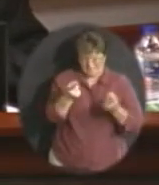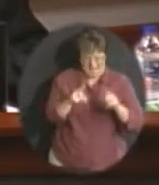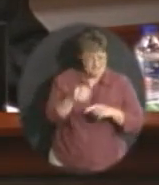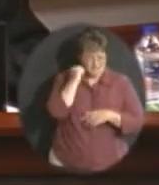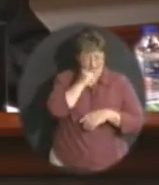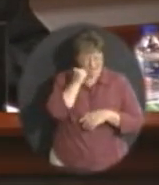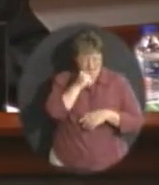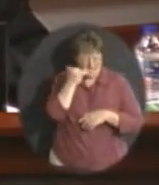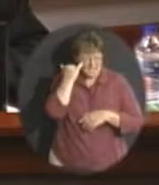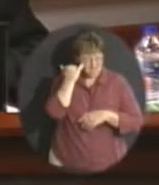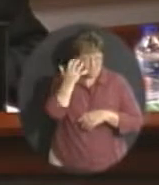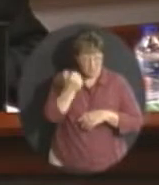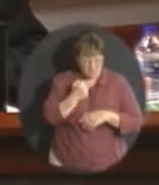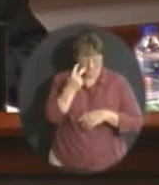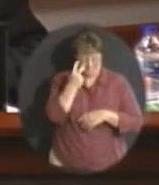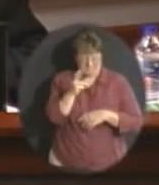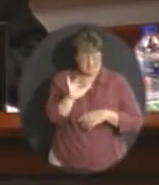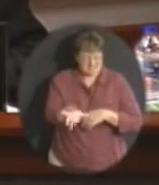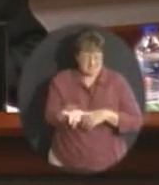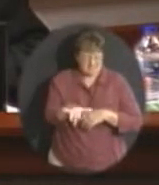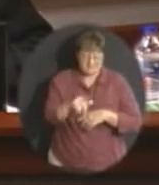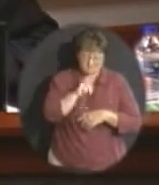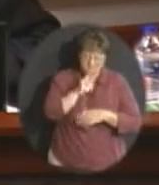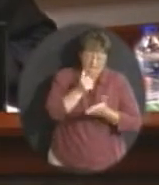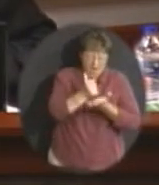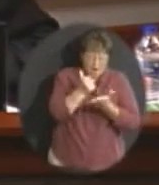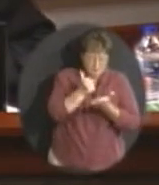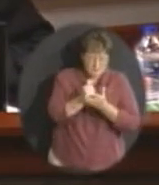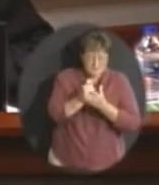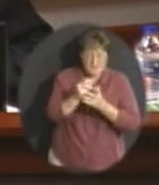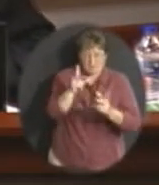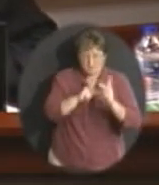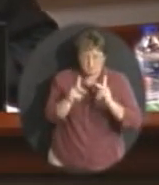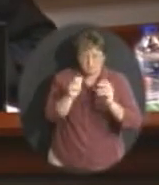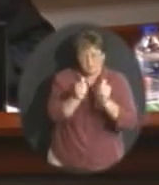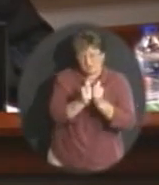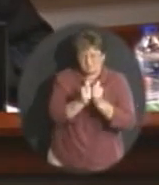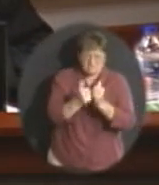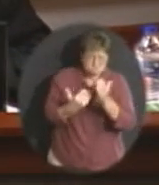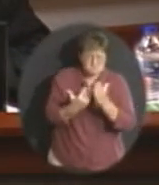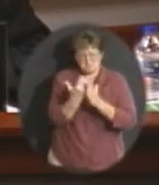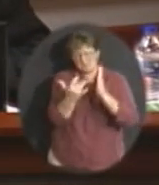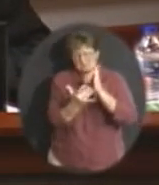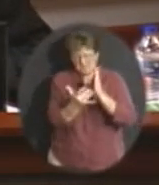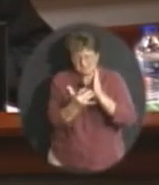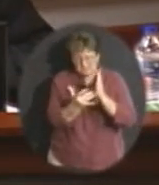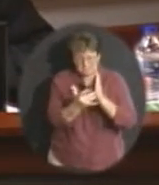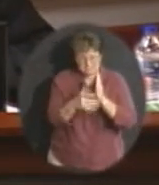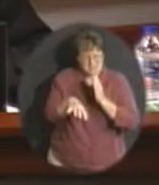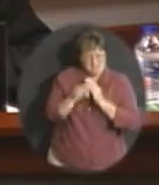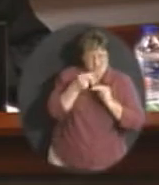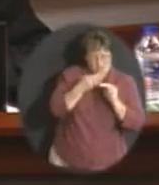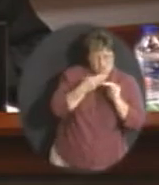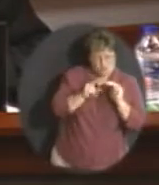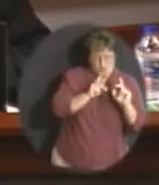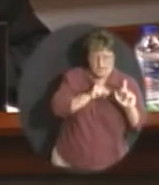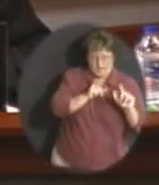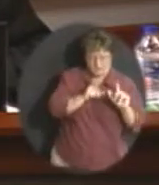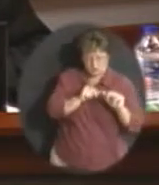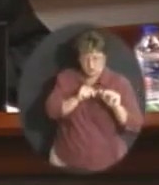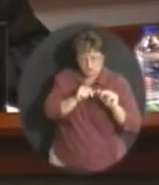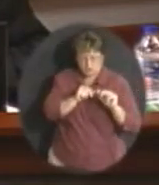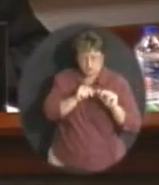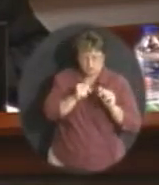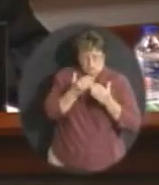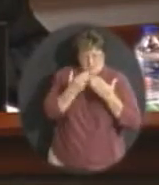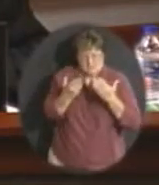be a way that, again, people with their device can get quick information in short little bursts, obviously, about what's